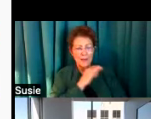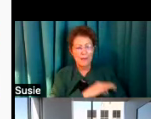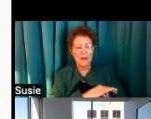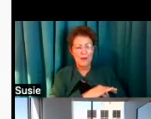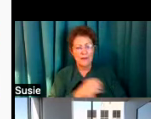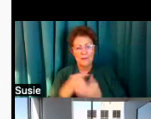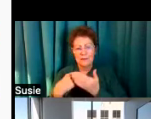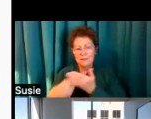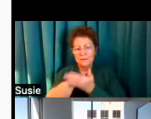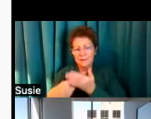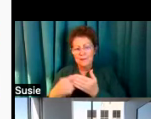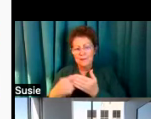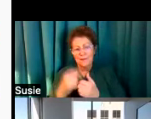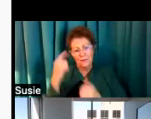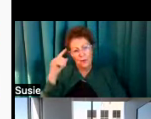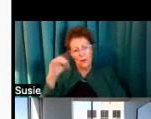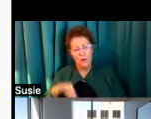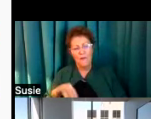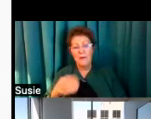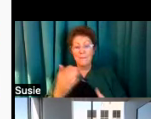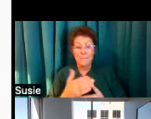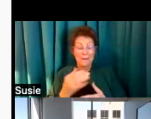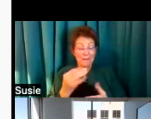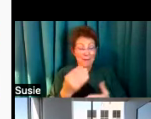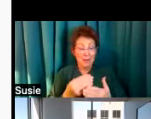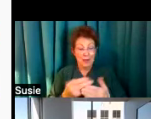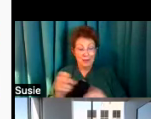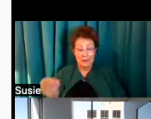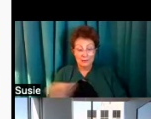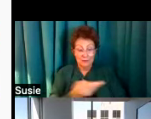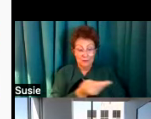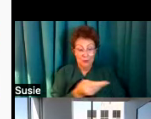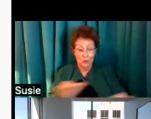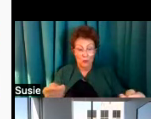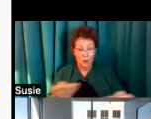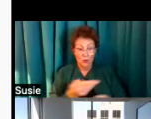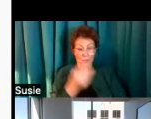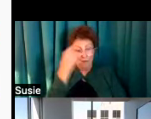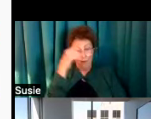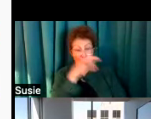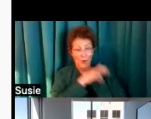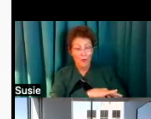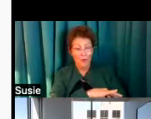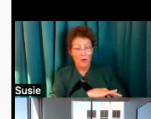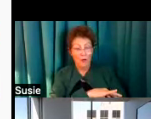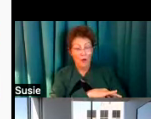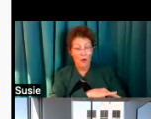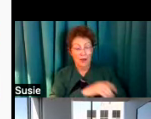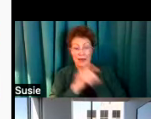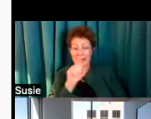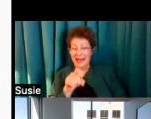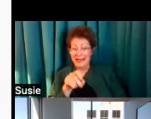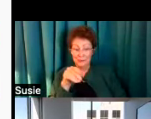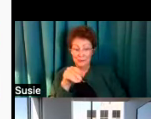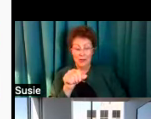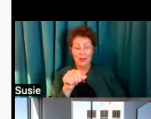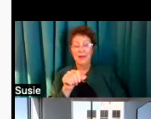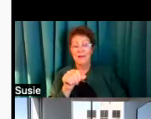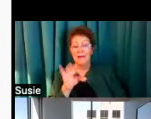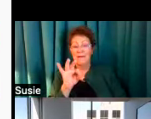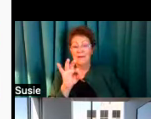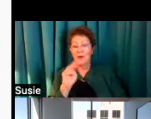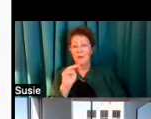for-profit. If any assets are moving between the two, any resources, the for-profit either has to pay at least fair value